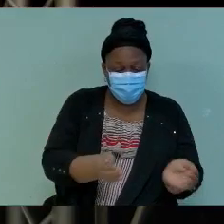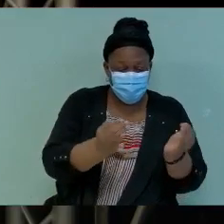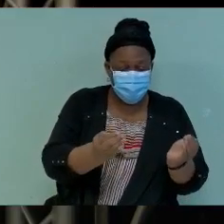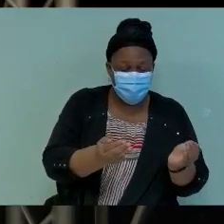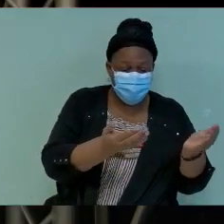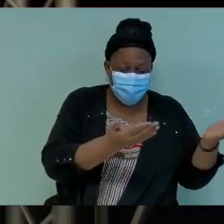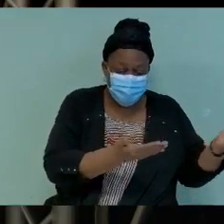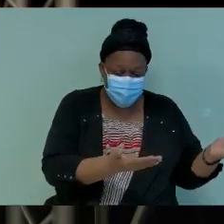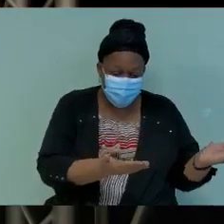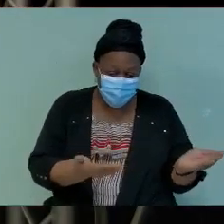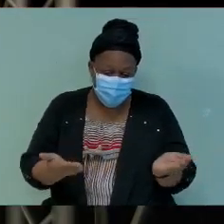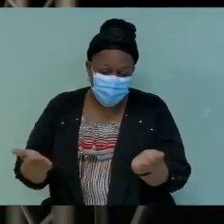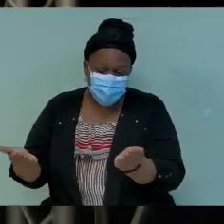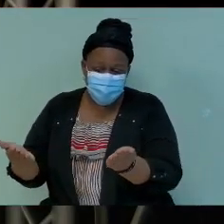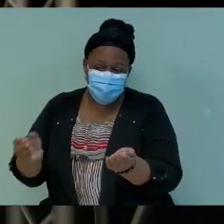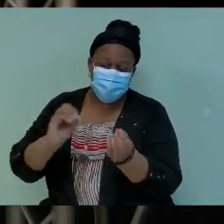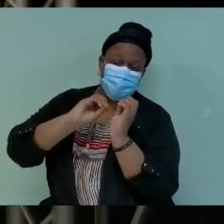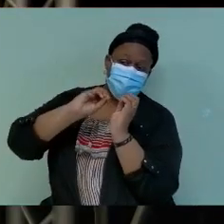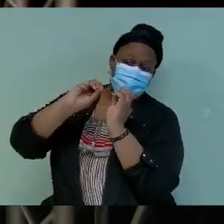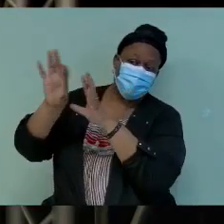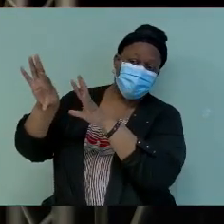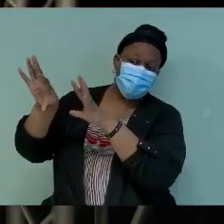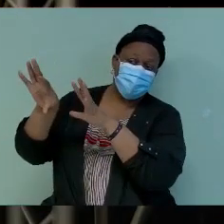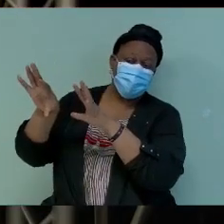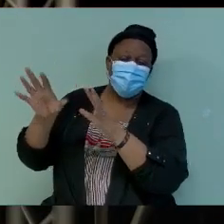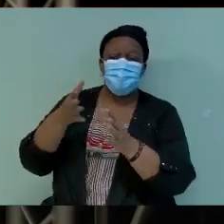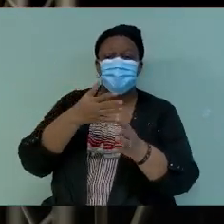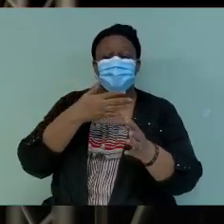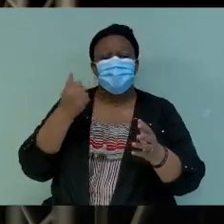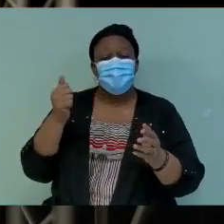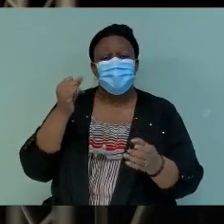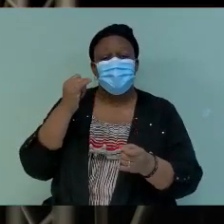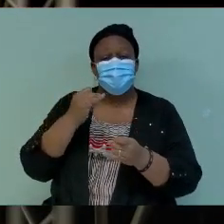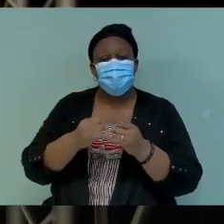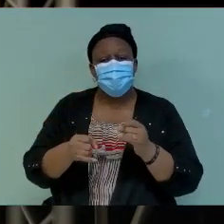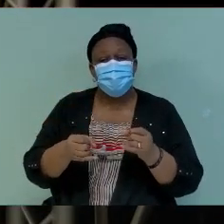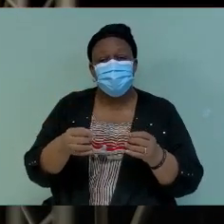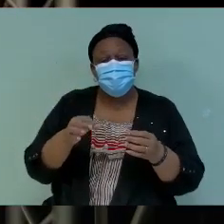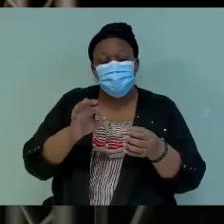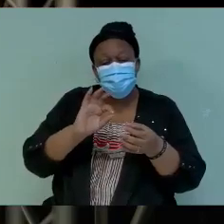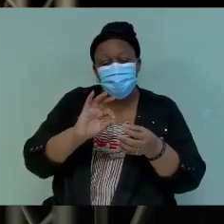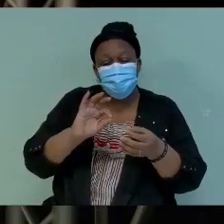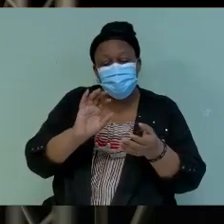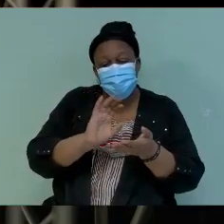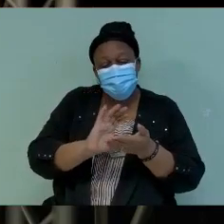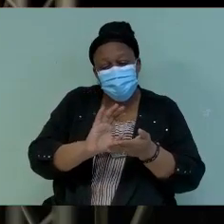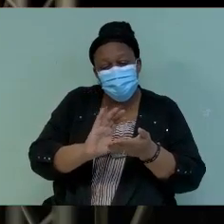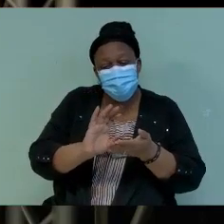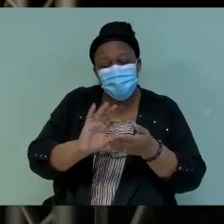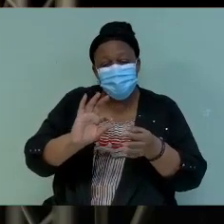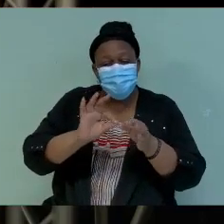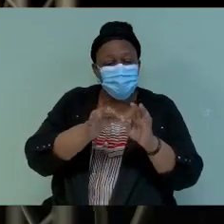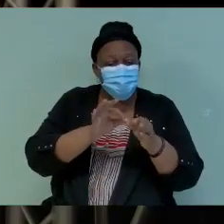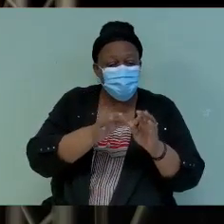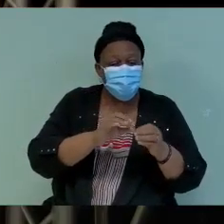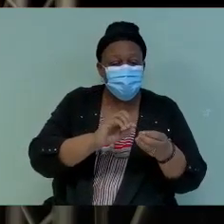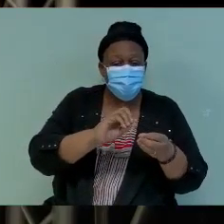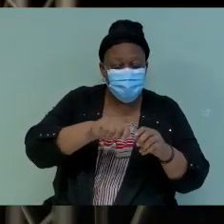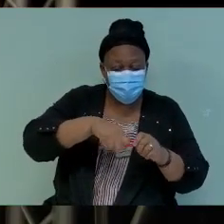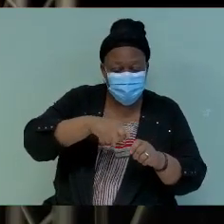transportation, disposal, and final treatment. As a result of